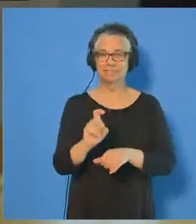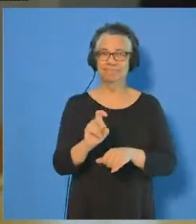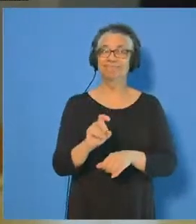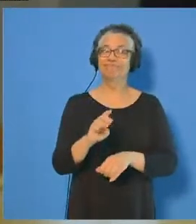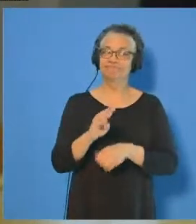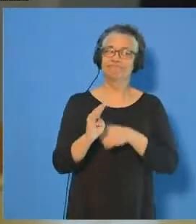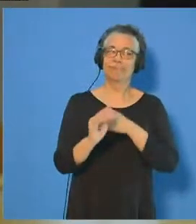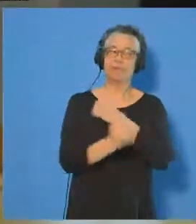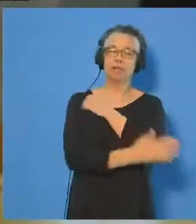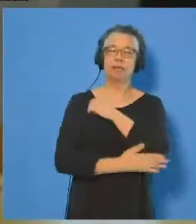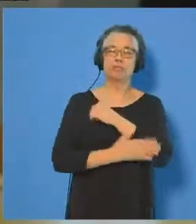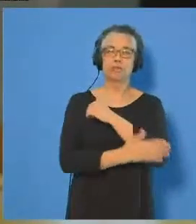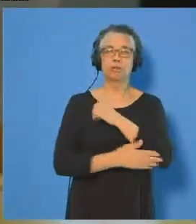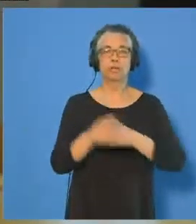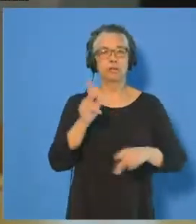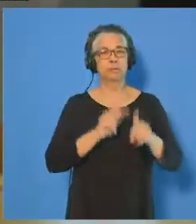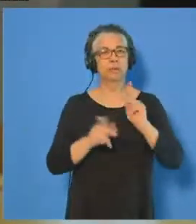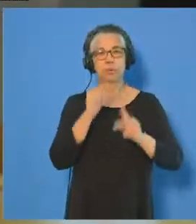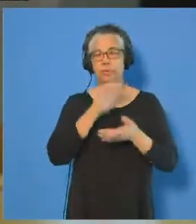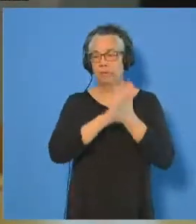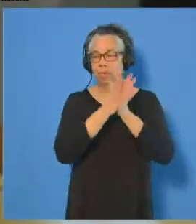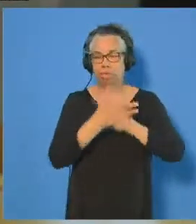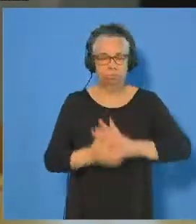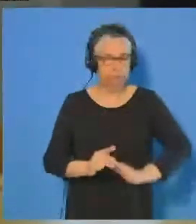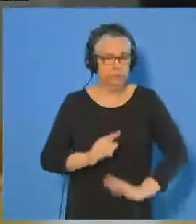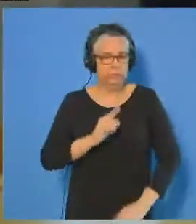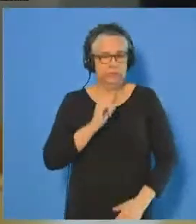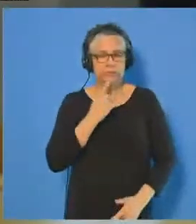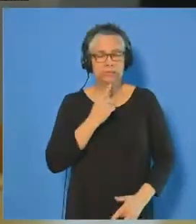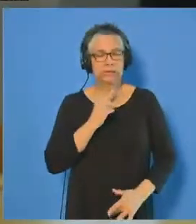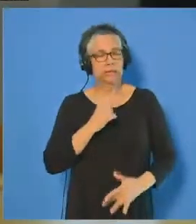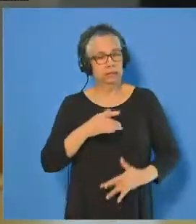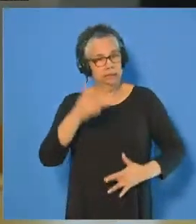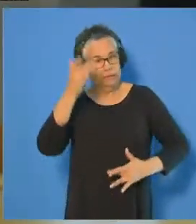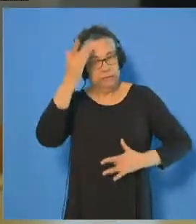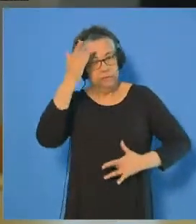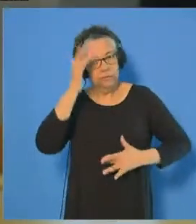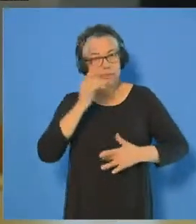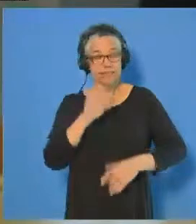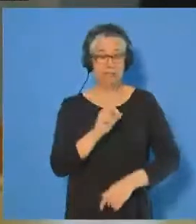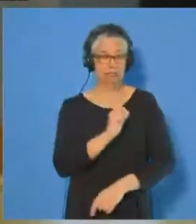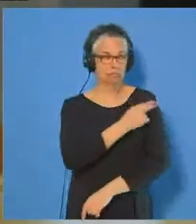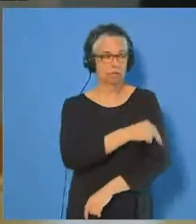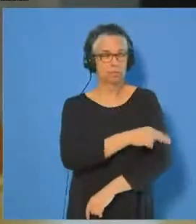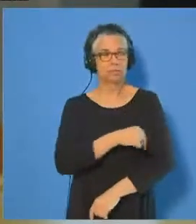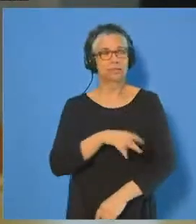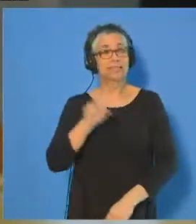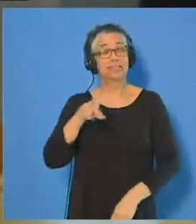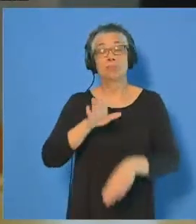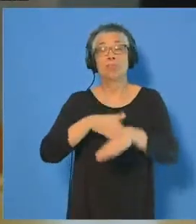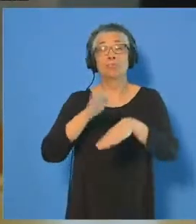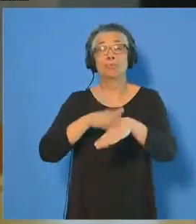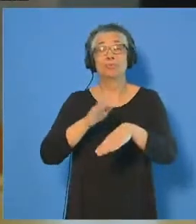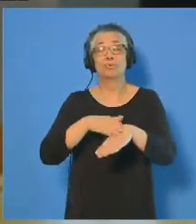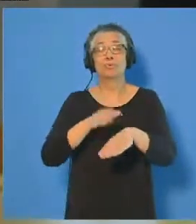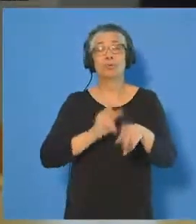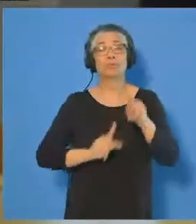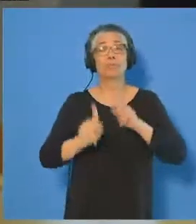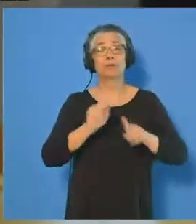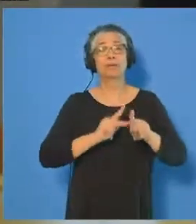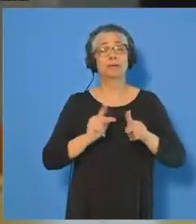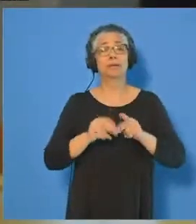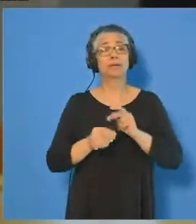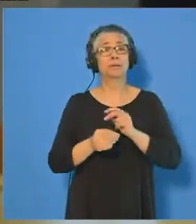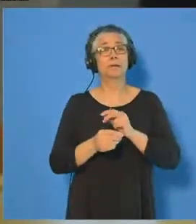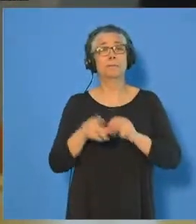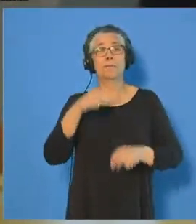by the people who fall seriously ill and need hospital care. Therefore, I would like to reissue my call to those members of the public with